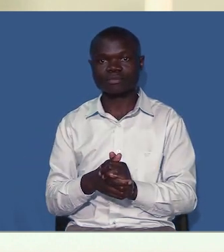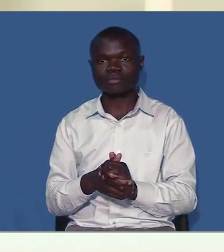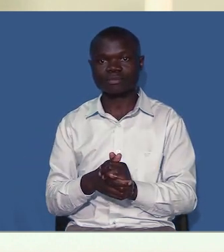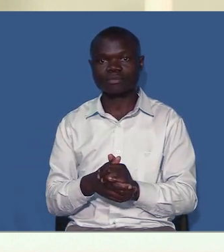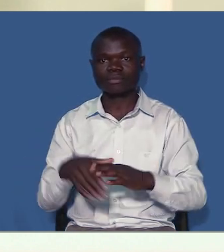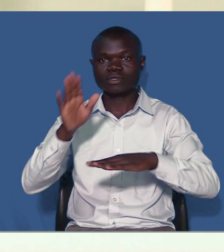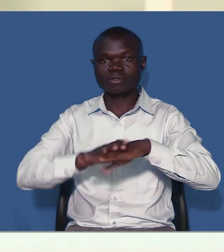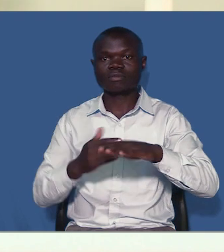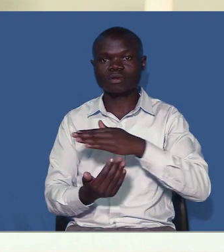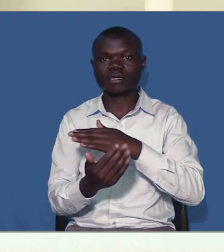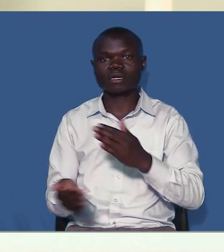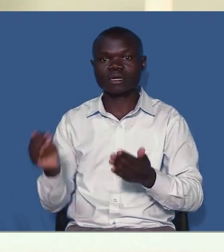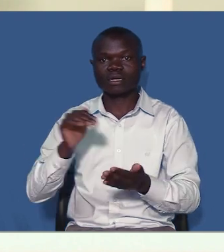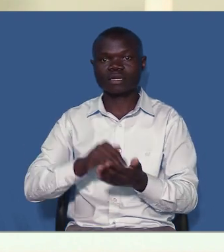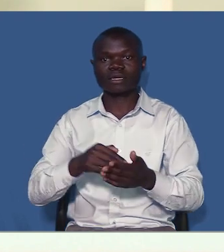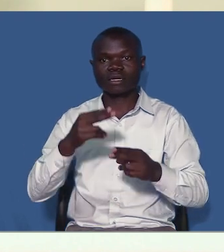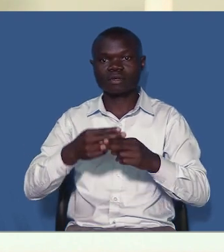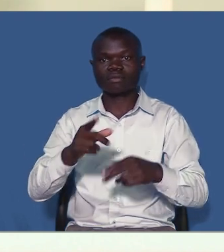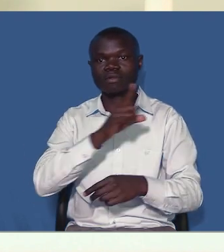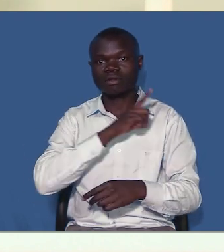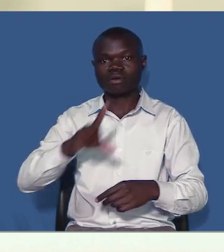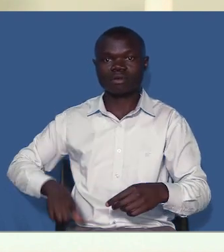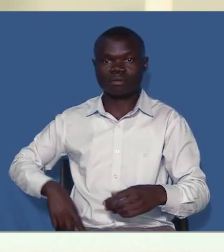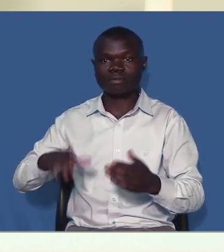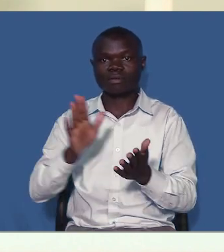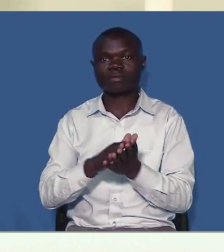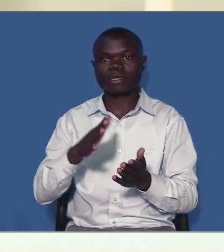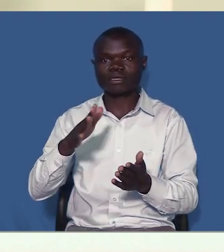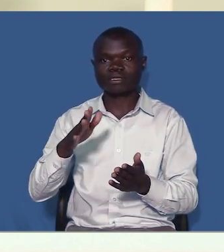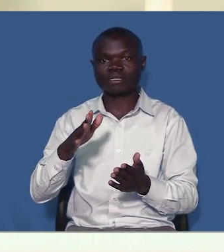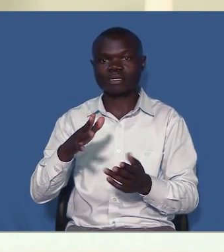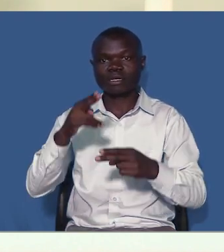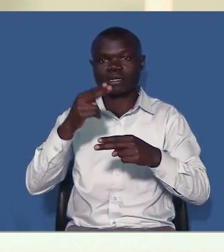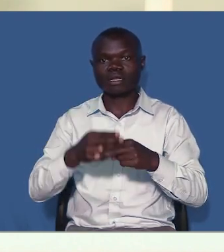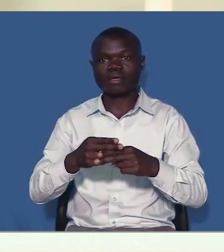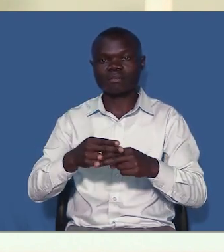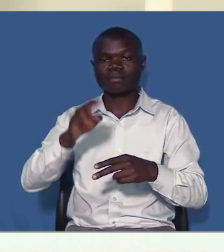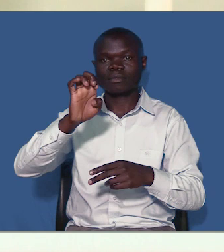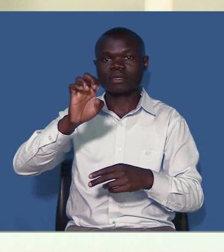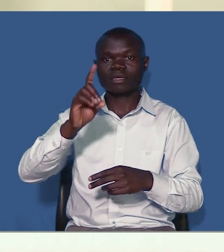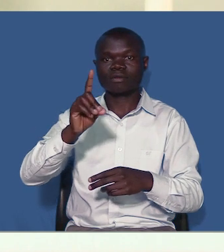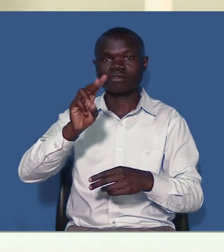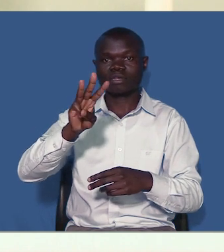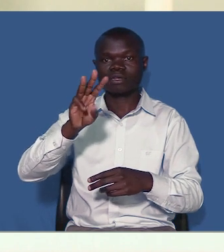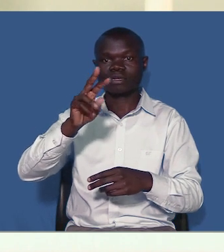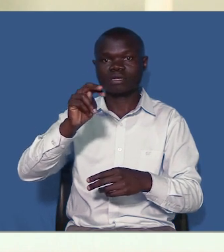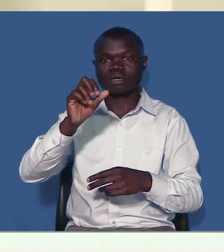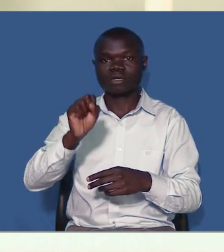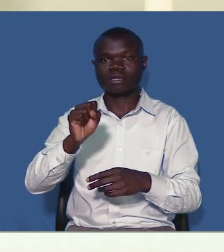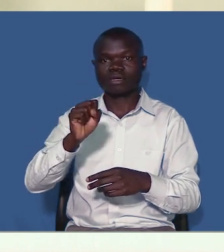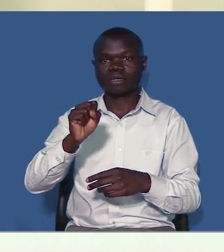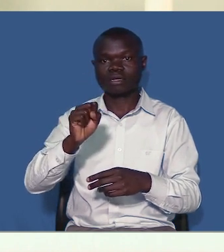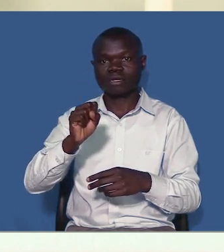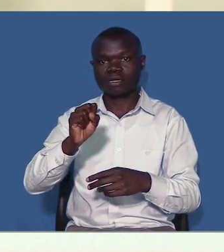Good morning again. And the name of the Lord be praised. My name is Edwin Kitheka, and I love the Lord and as